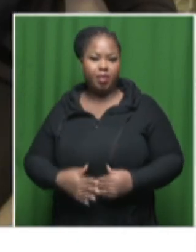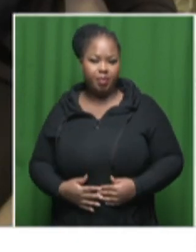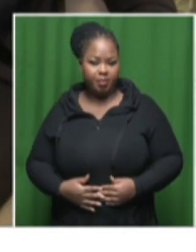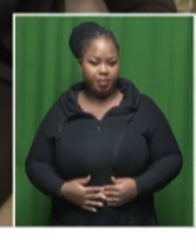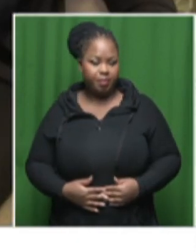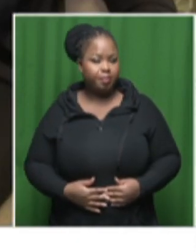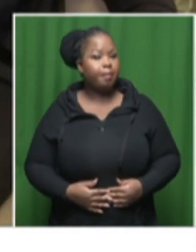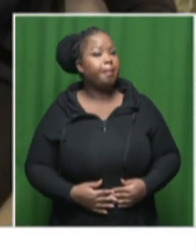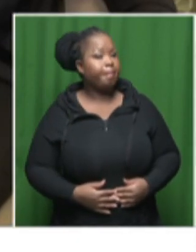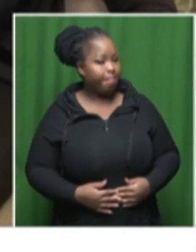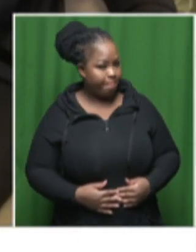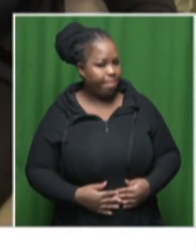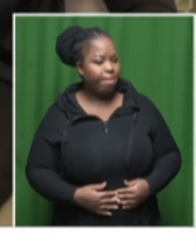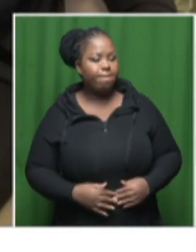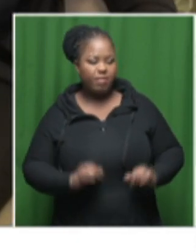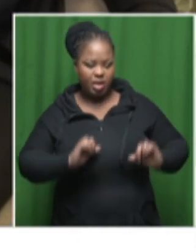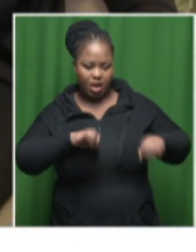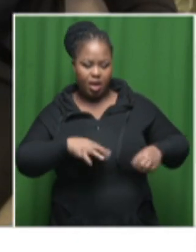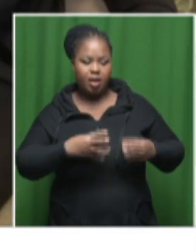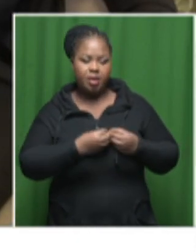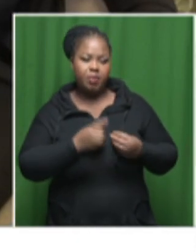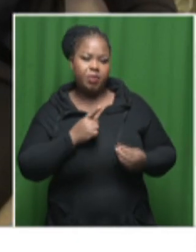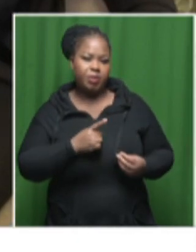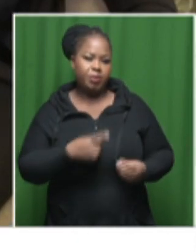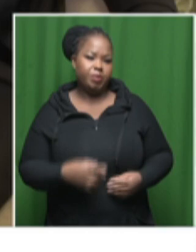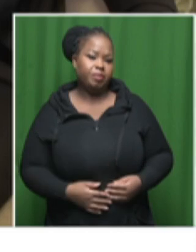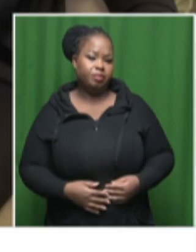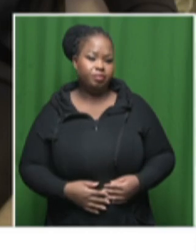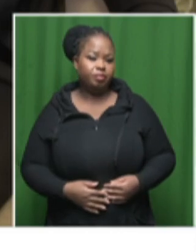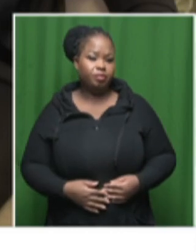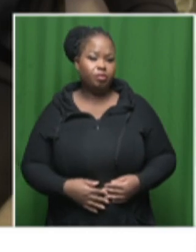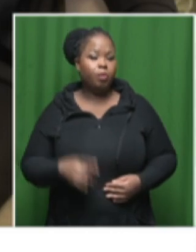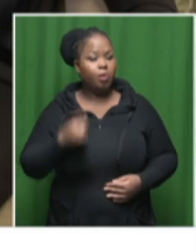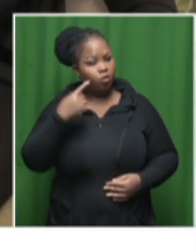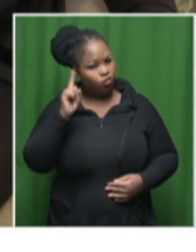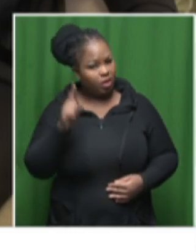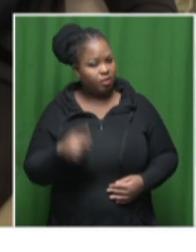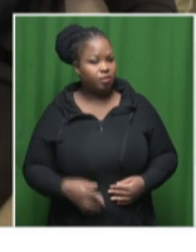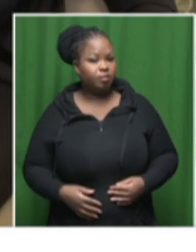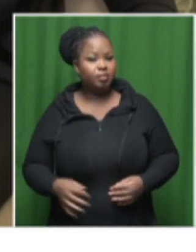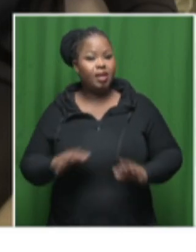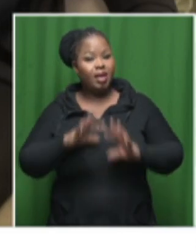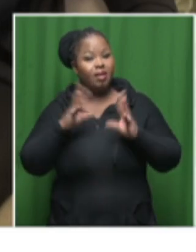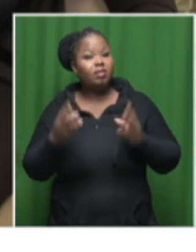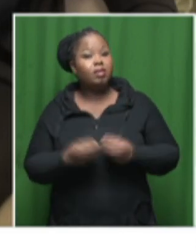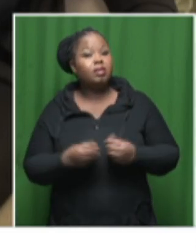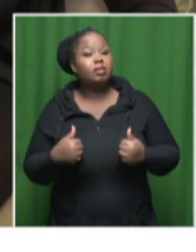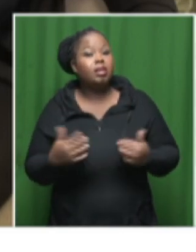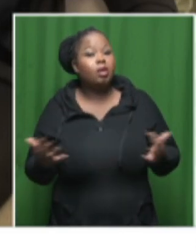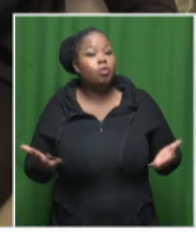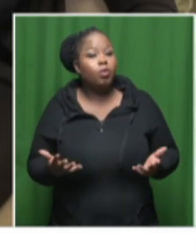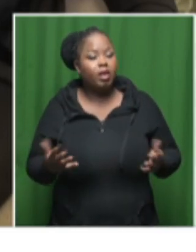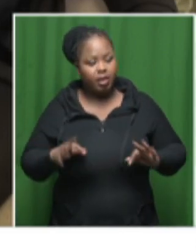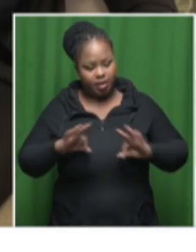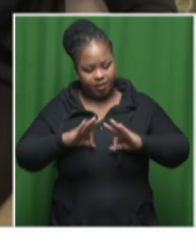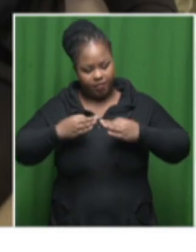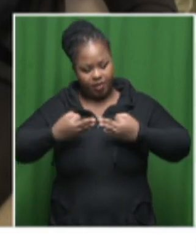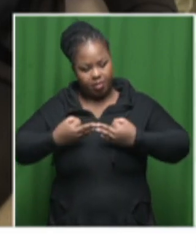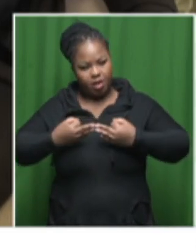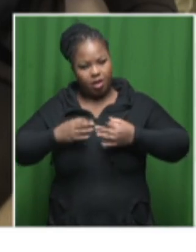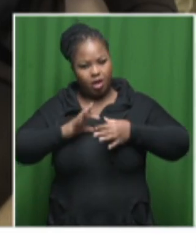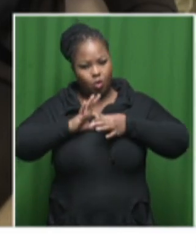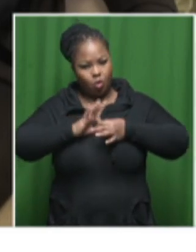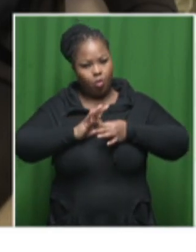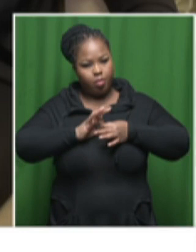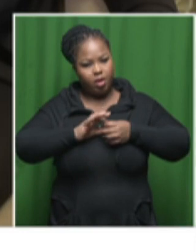And I can't disagree with you on that sentiment, because you are correct. It has to start within the family unit and